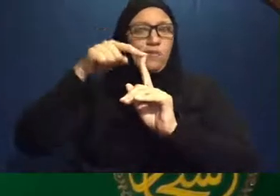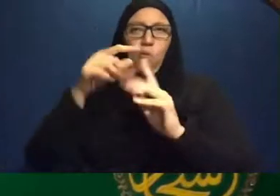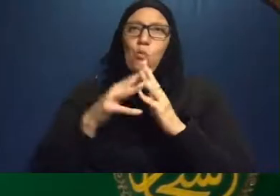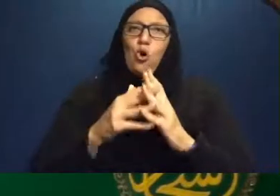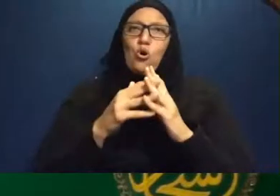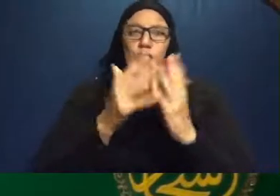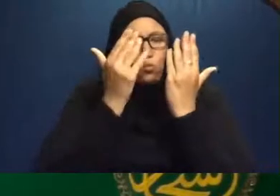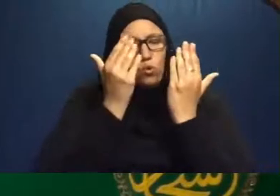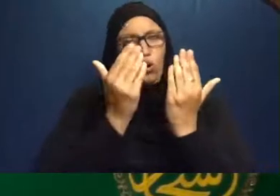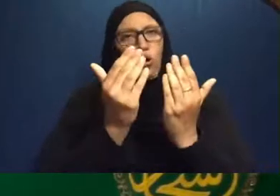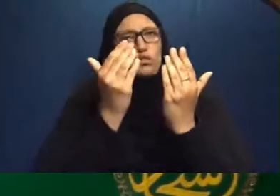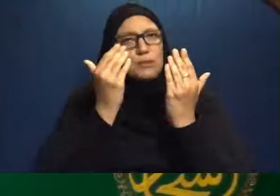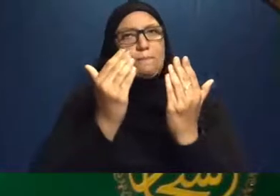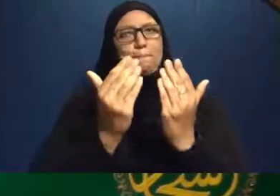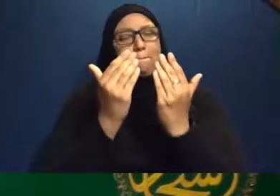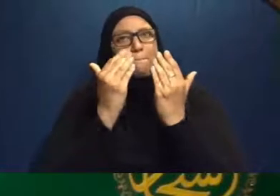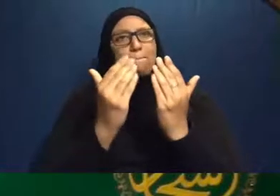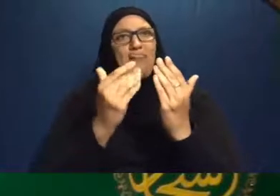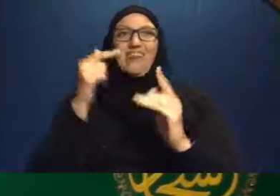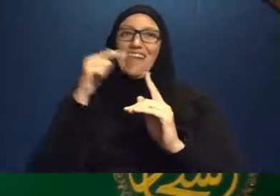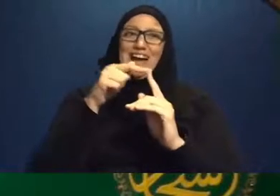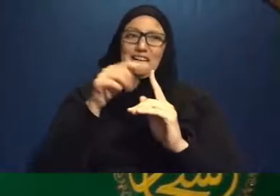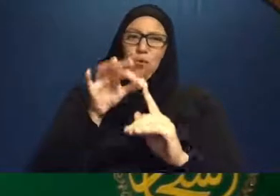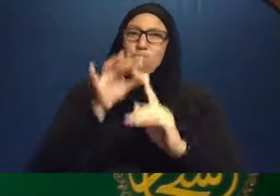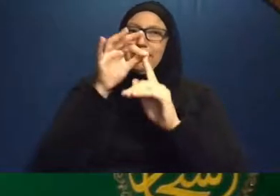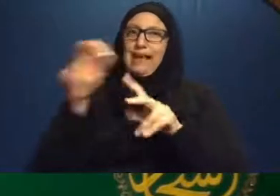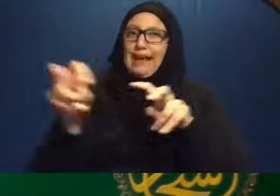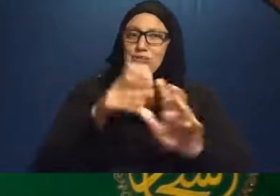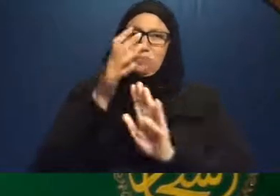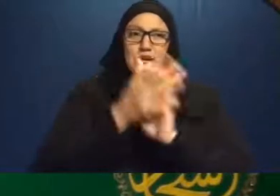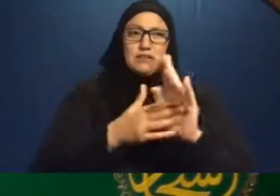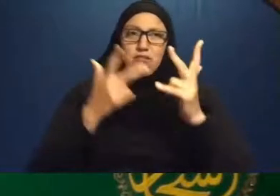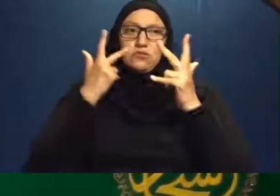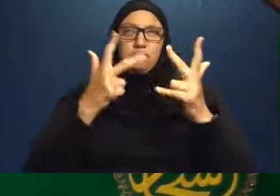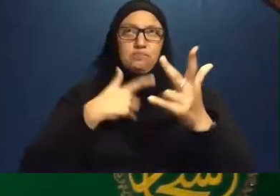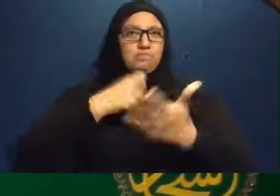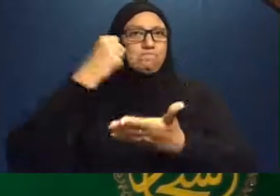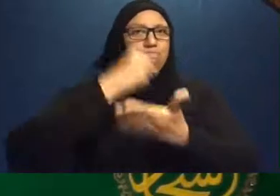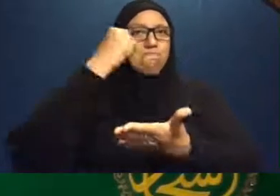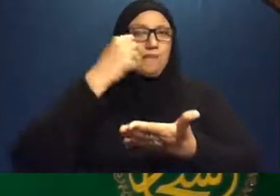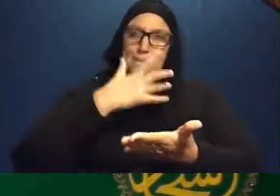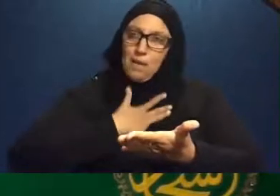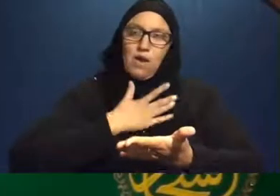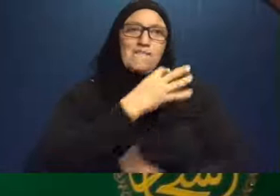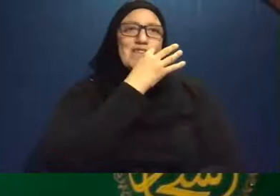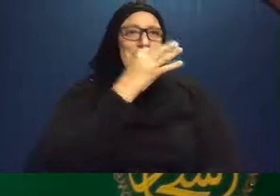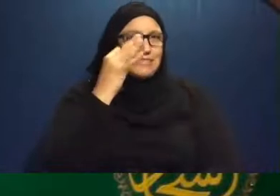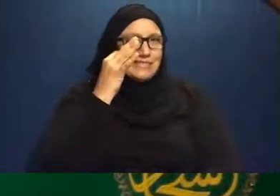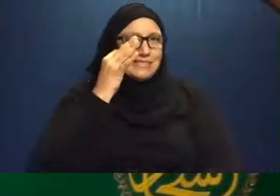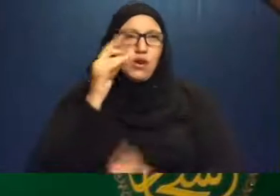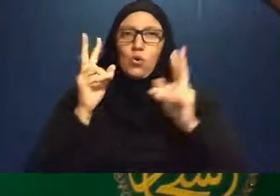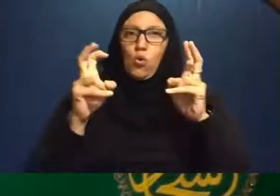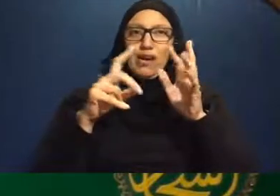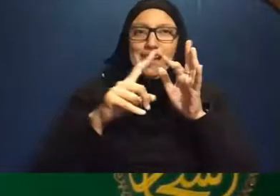in Islam, and is considered endorsement of fasting. Endorsement of many of worshipping acts,